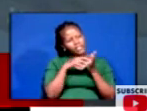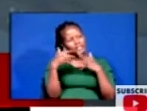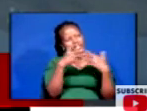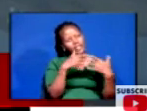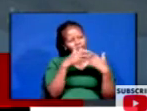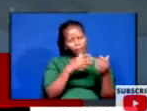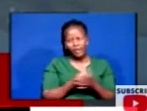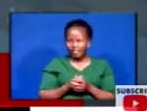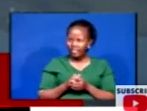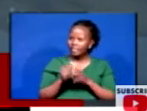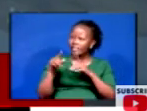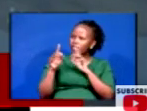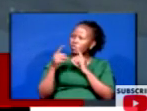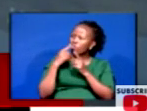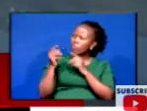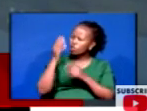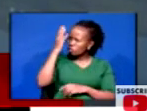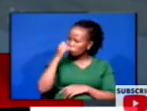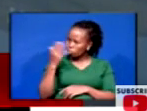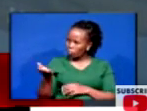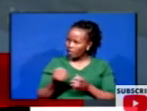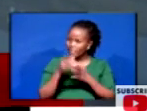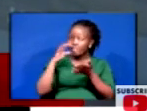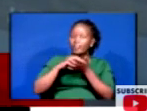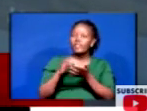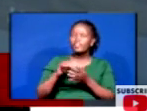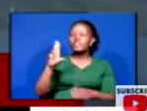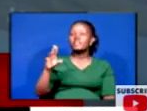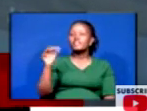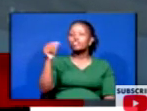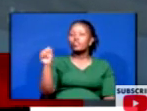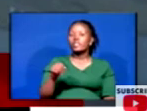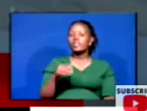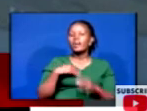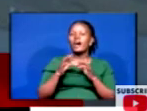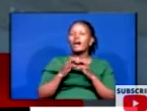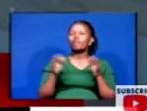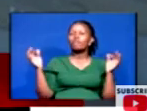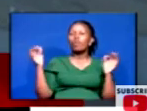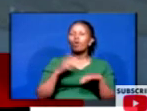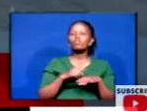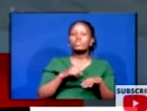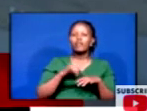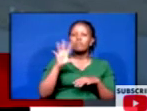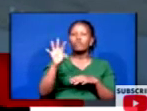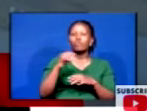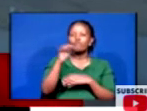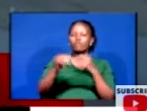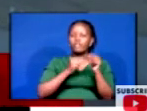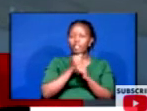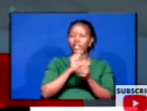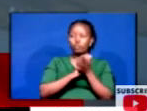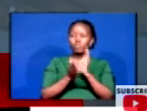mentioning it, because that particular case in the U.S. had taken, I think, over 50 years without being overturned. And the reason why